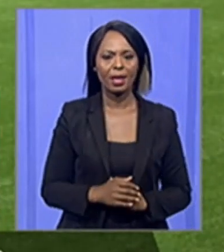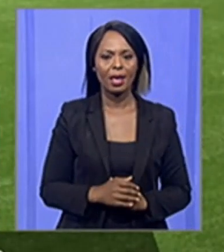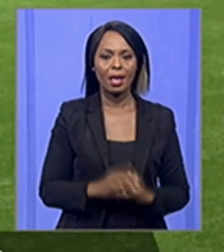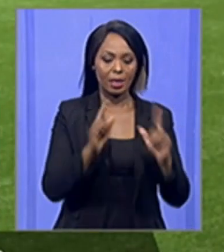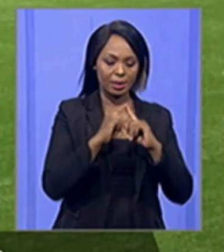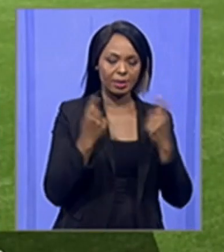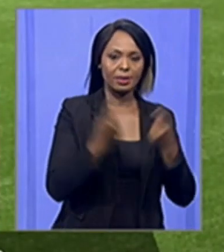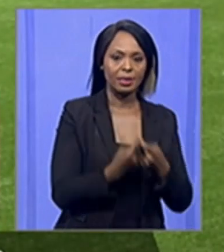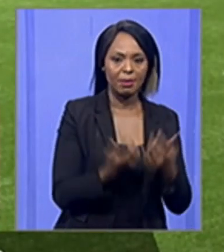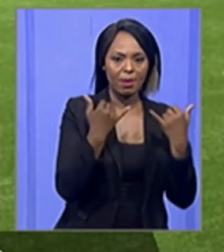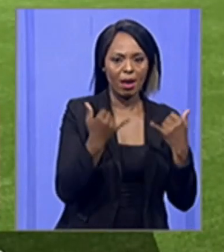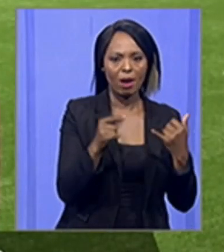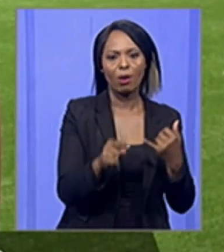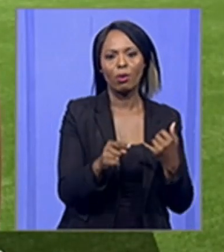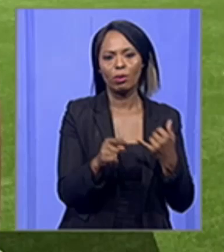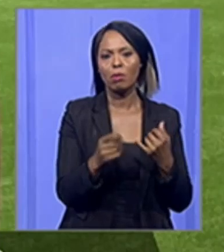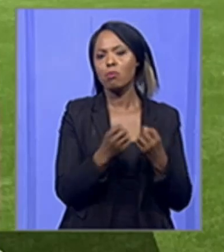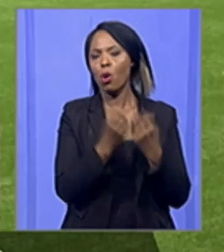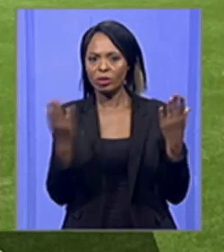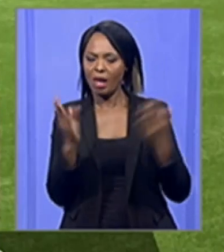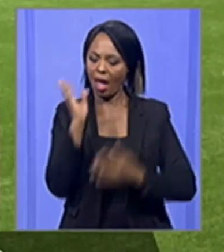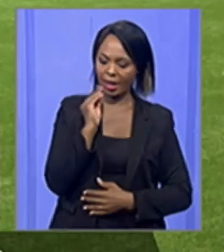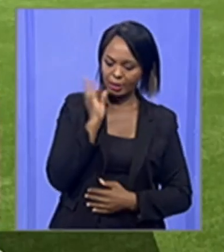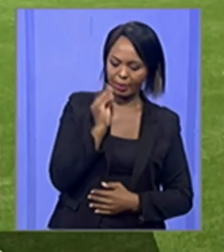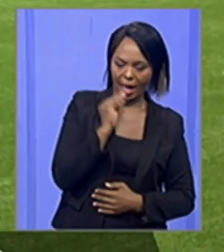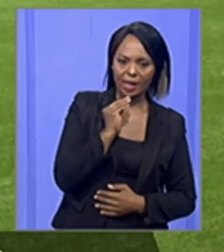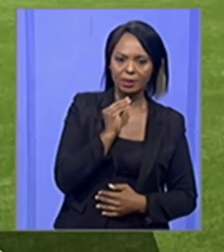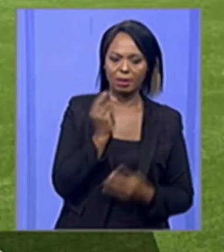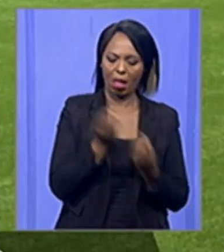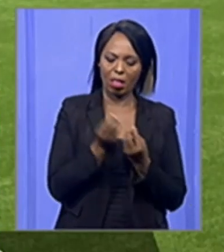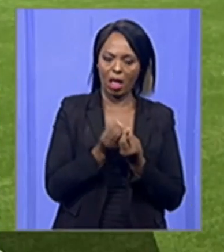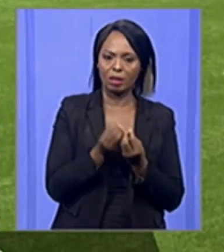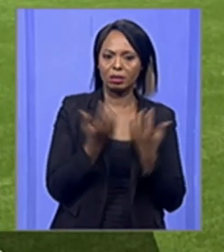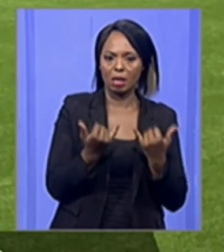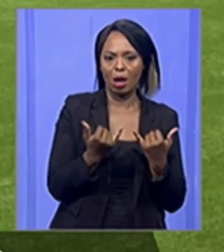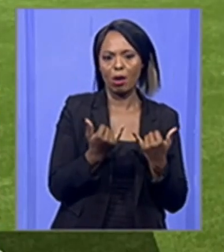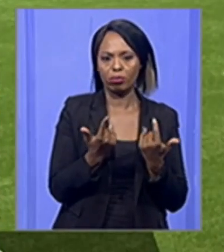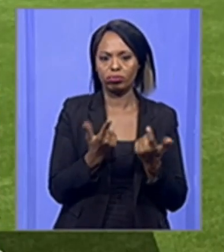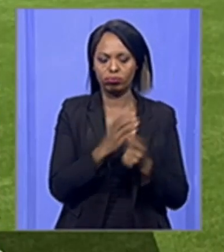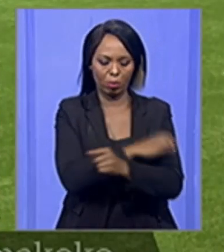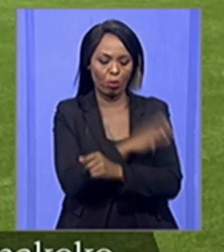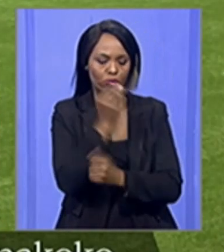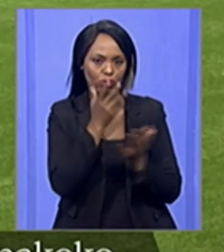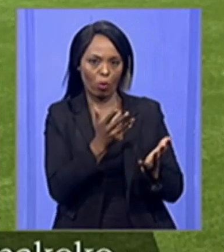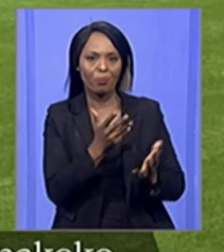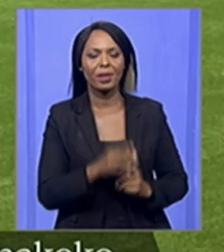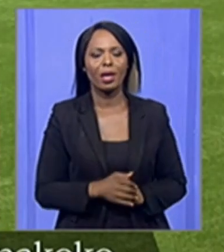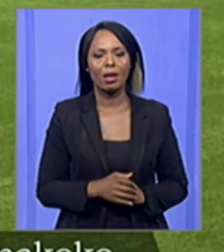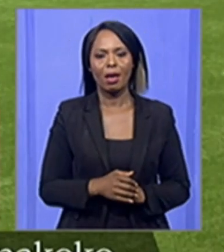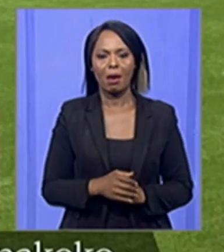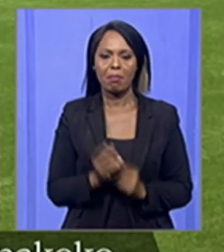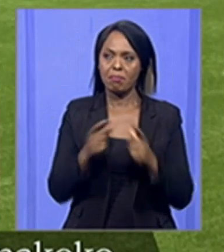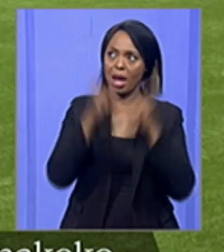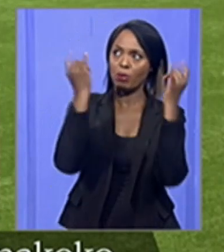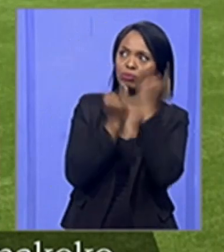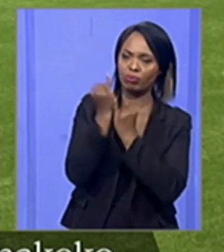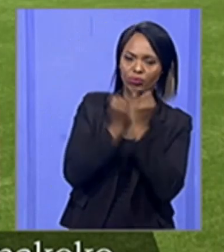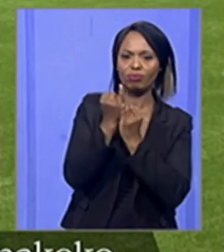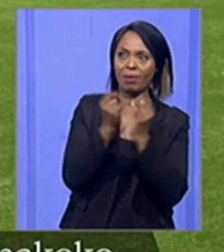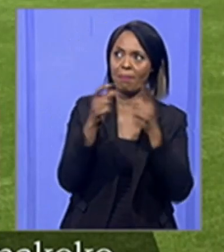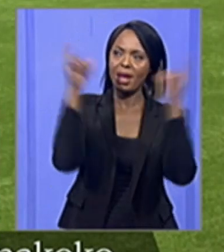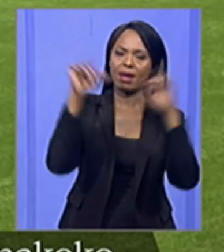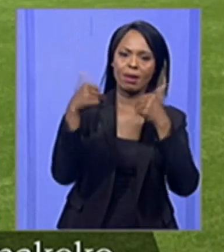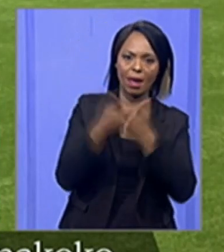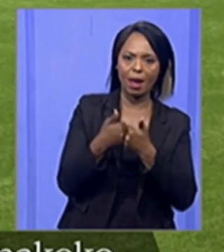and also the new players coming in. They need to experience those big tournaments, you know, for them to understand the responsibility